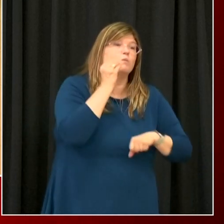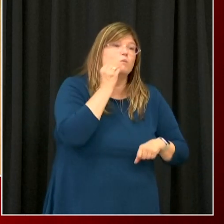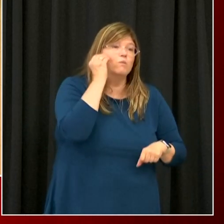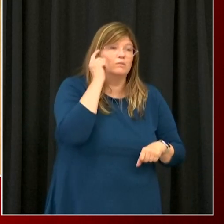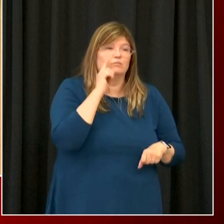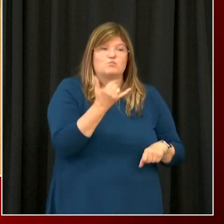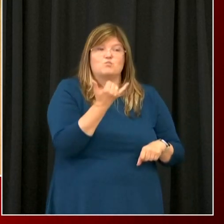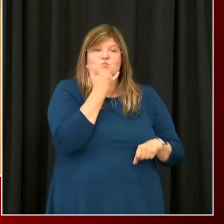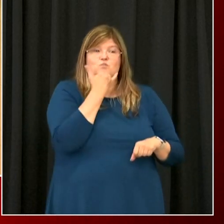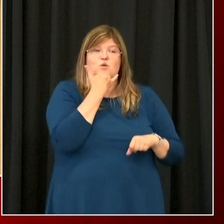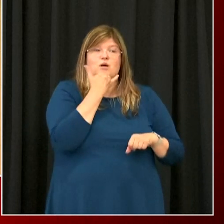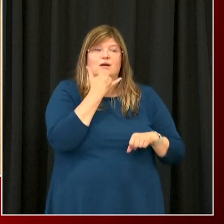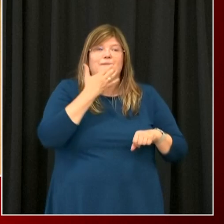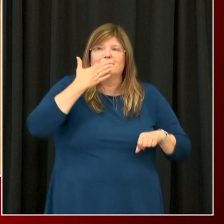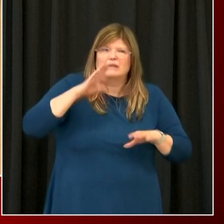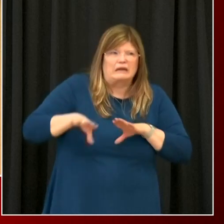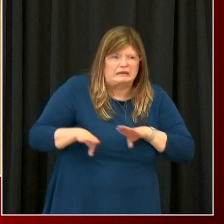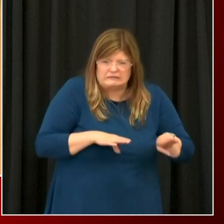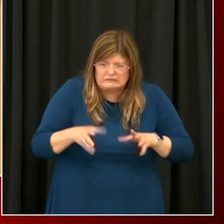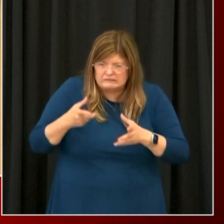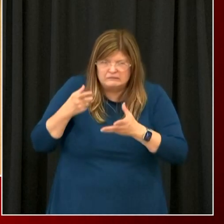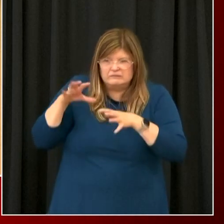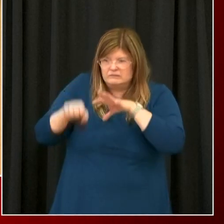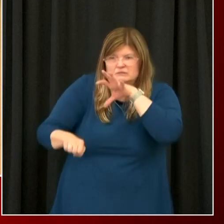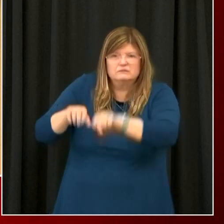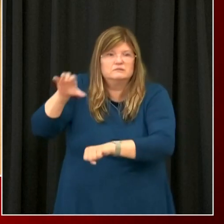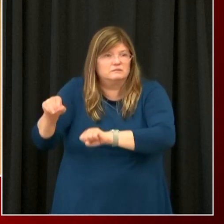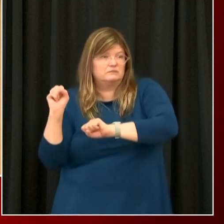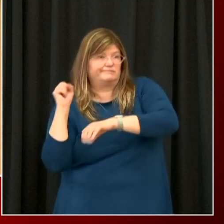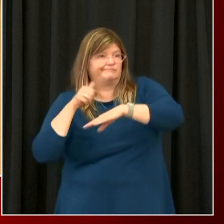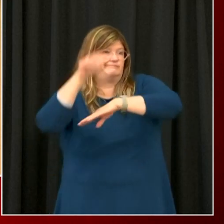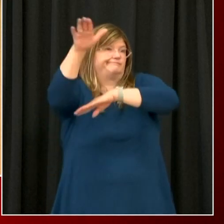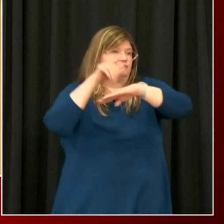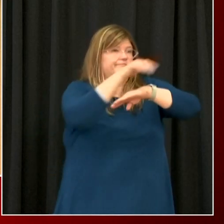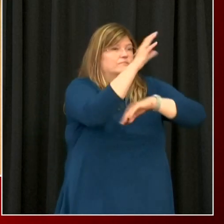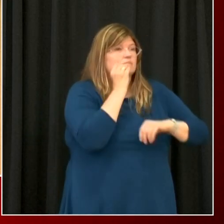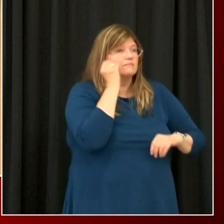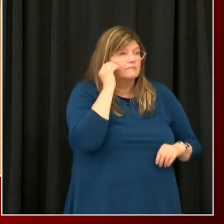investigated? If I could start, Chief, we'd